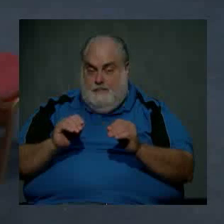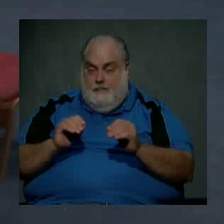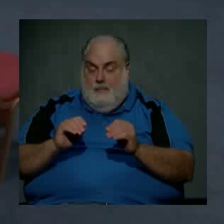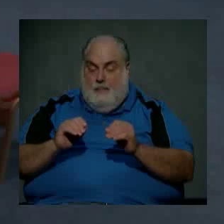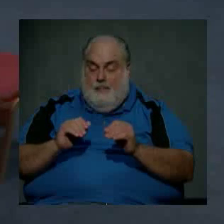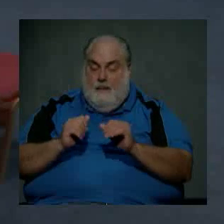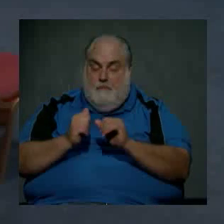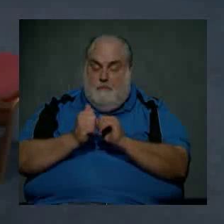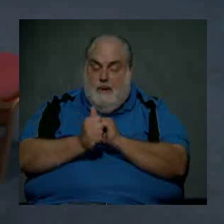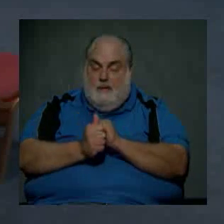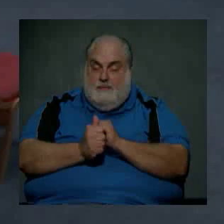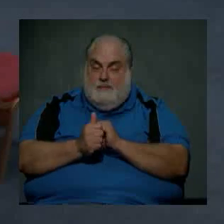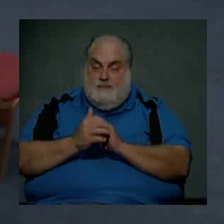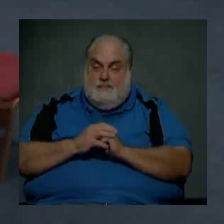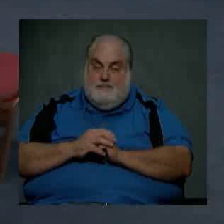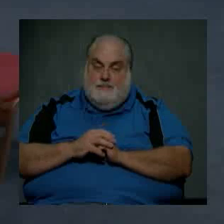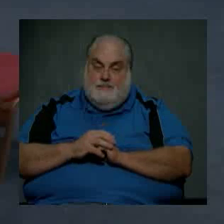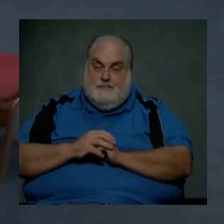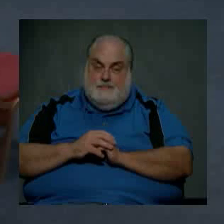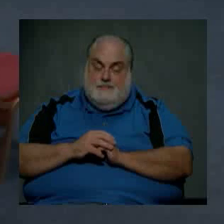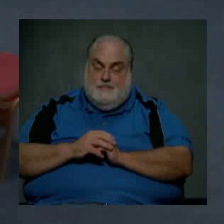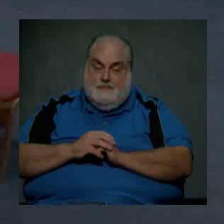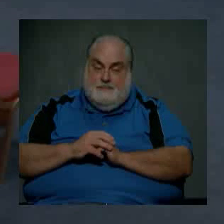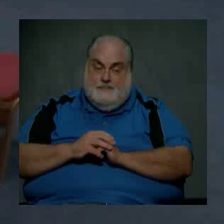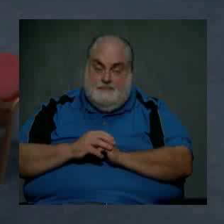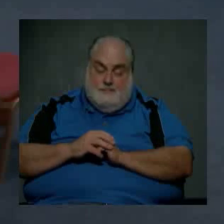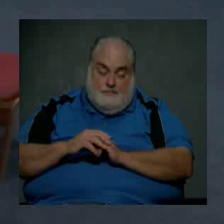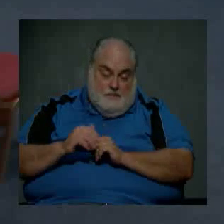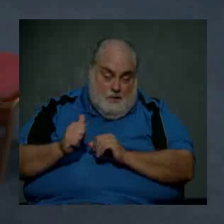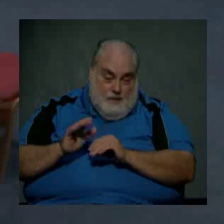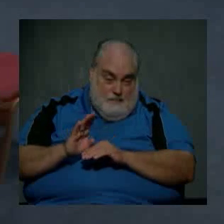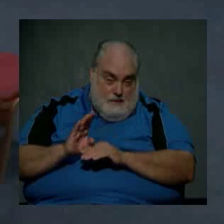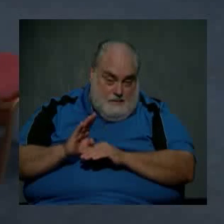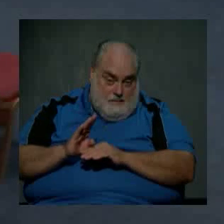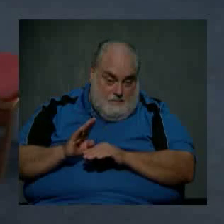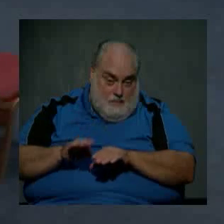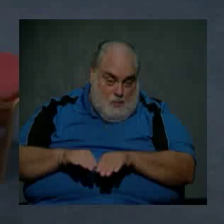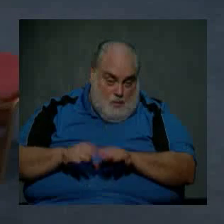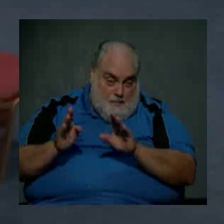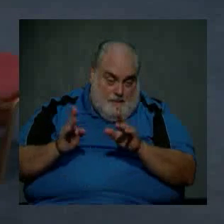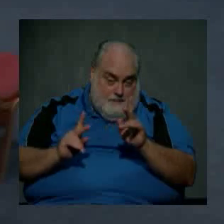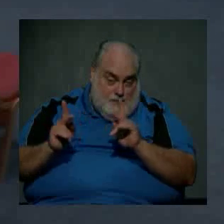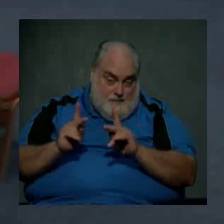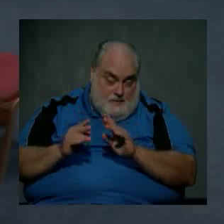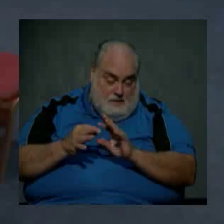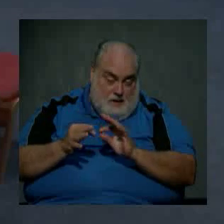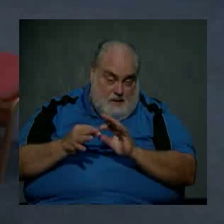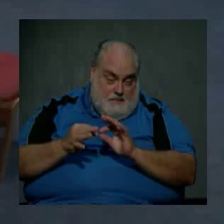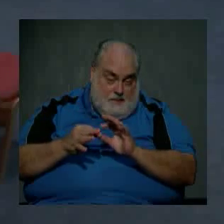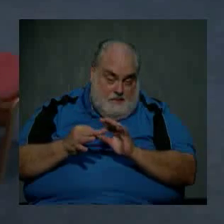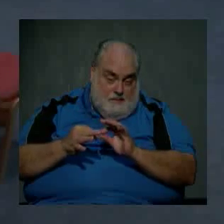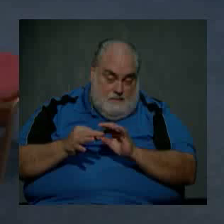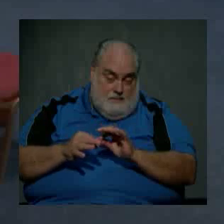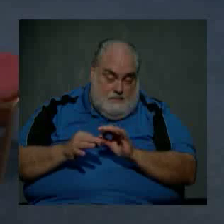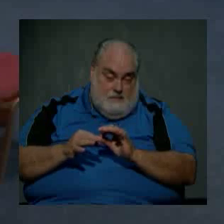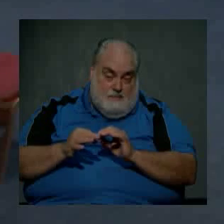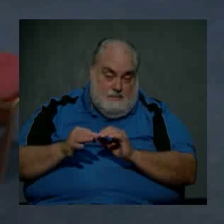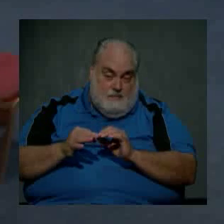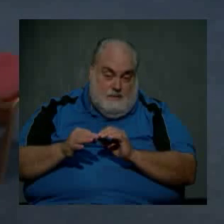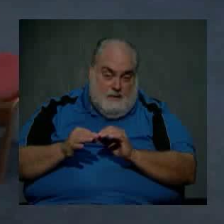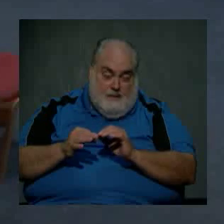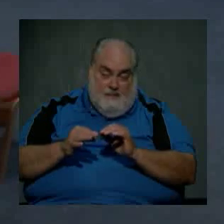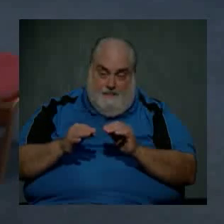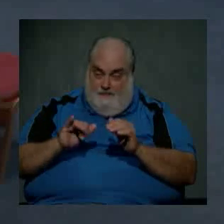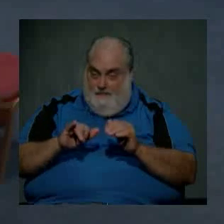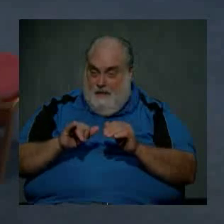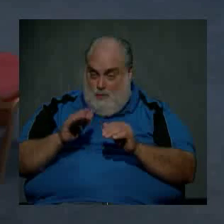Motion passes. There being no other business, we are open for citizen communications. This does, by the way, this goes to the